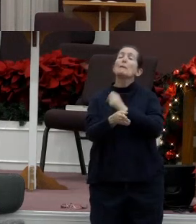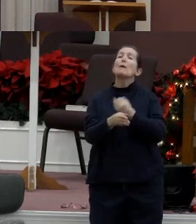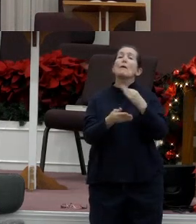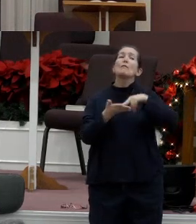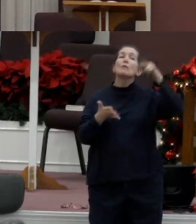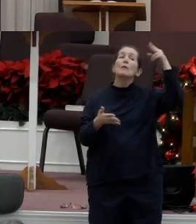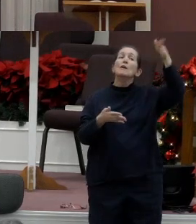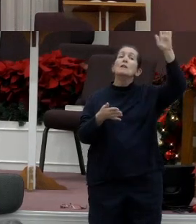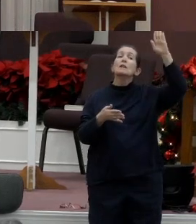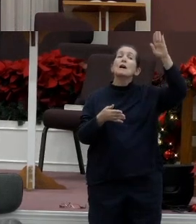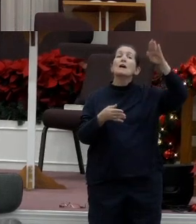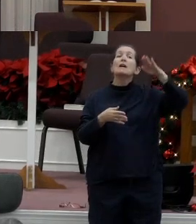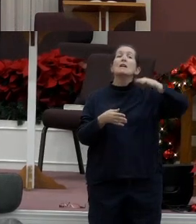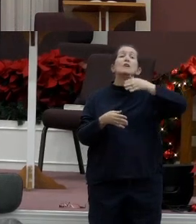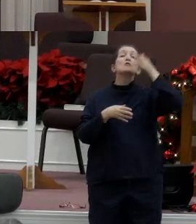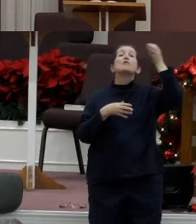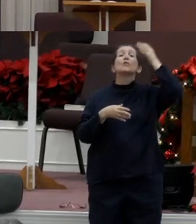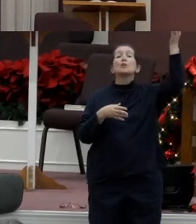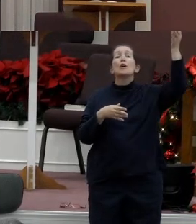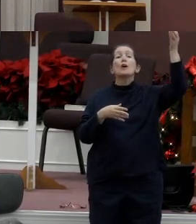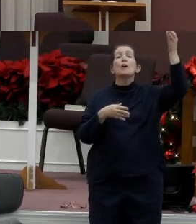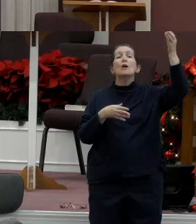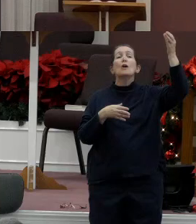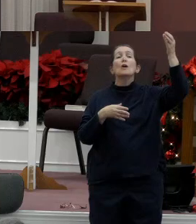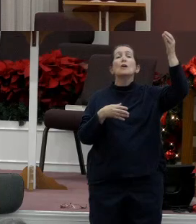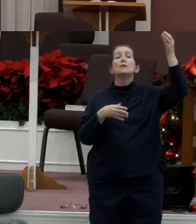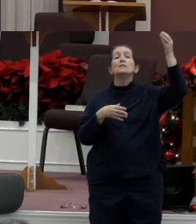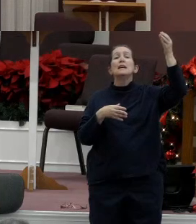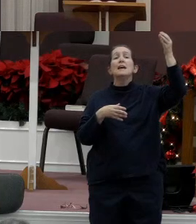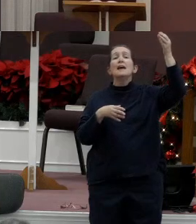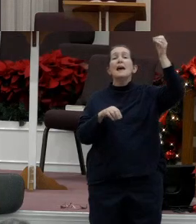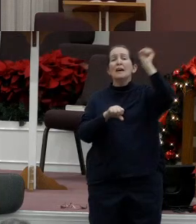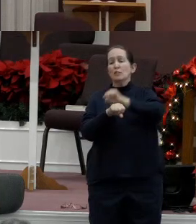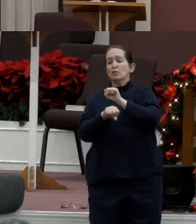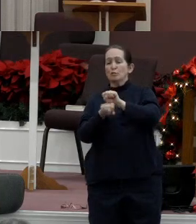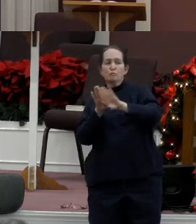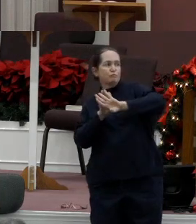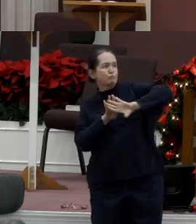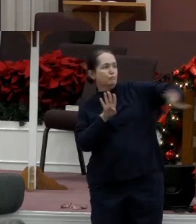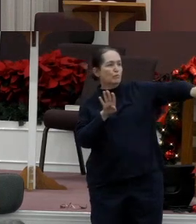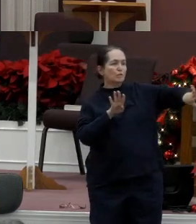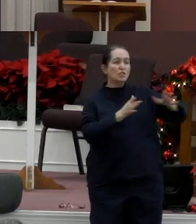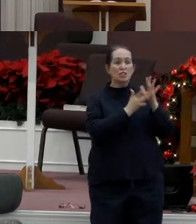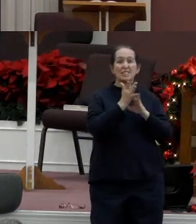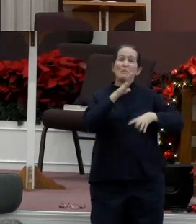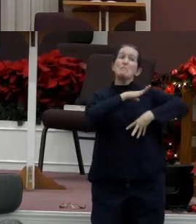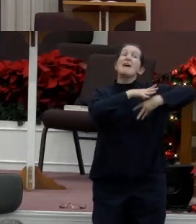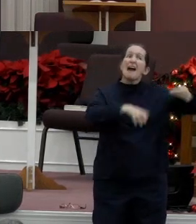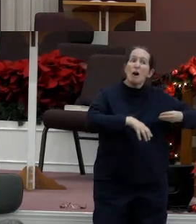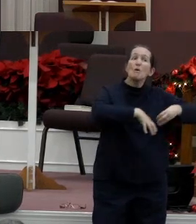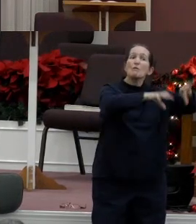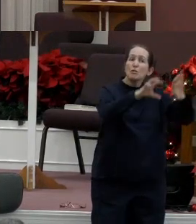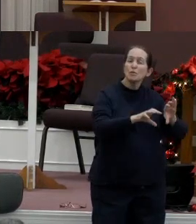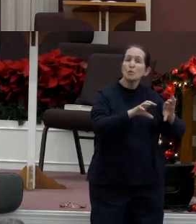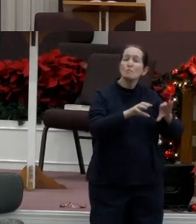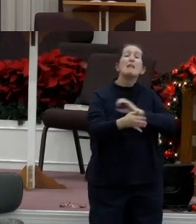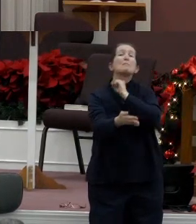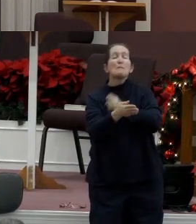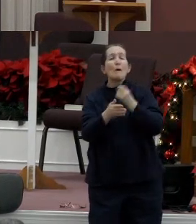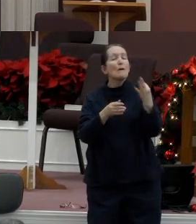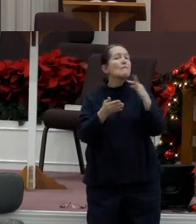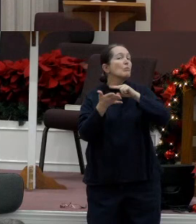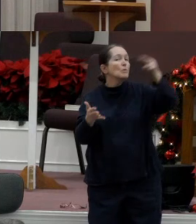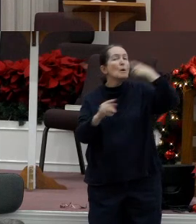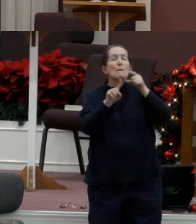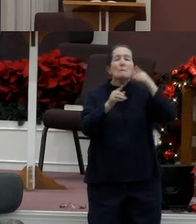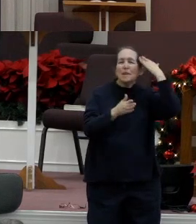God called down, and the stone was rolled away, and Jesus came out of the tomb. The power of the resurrection.